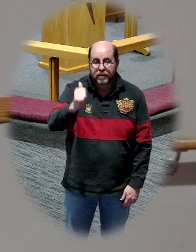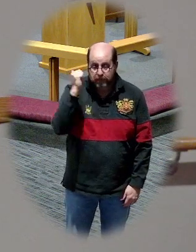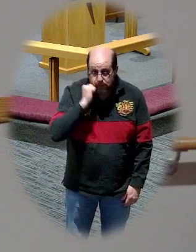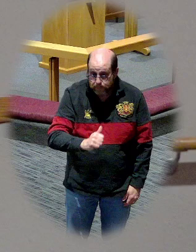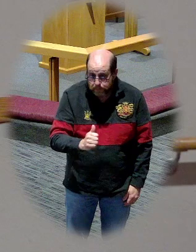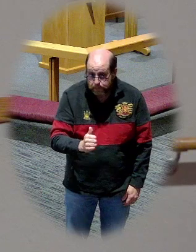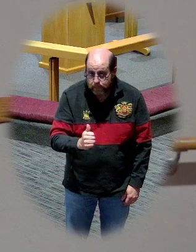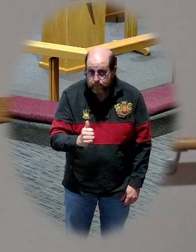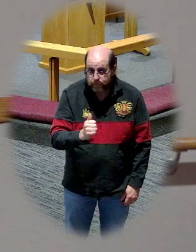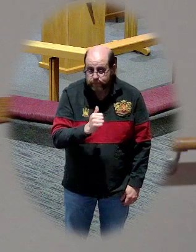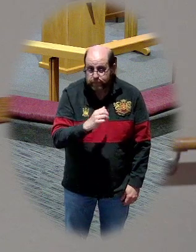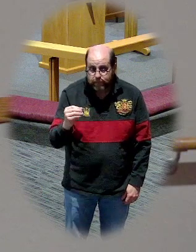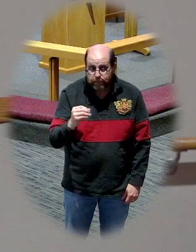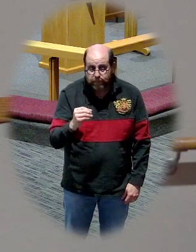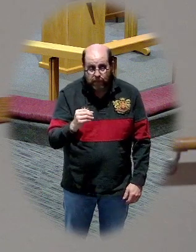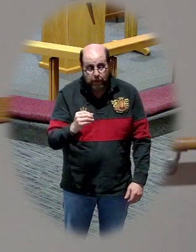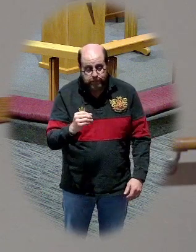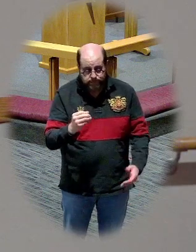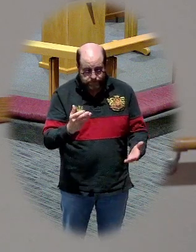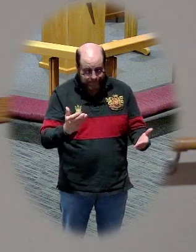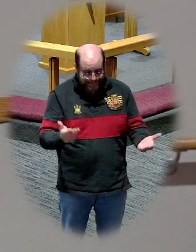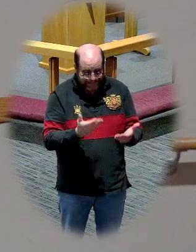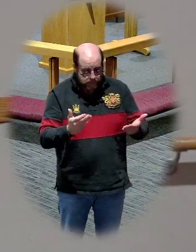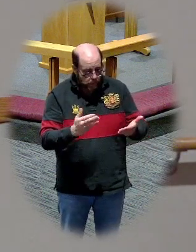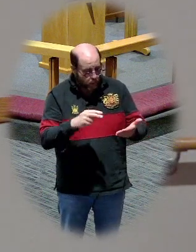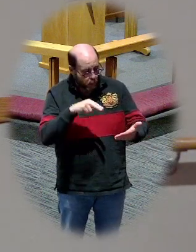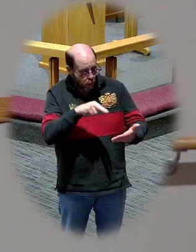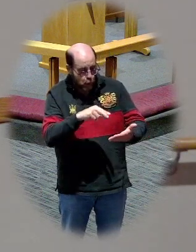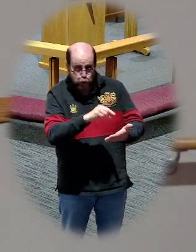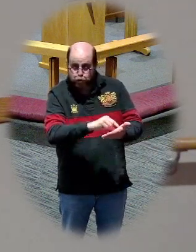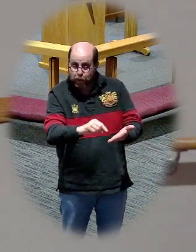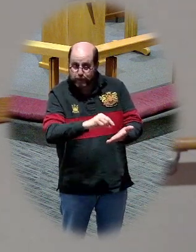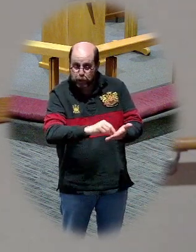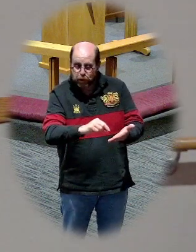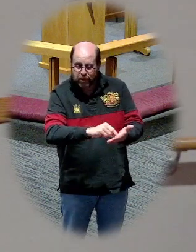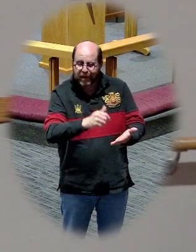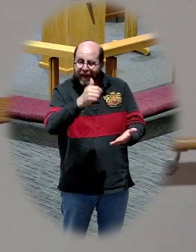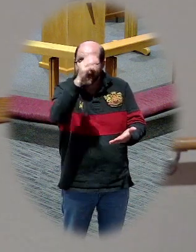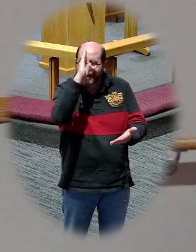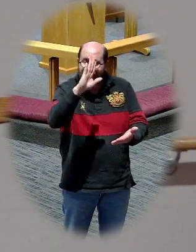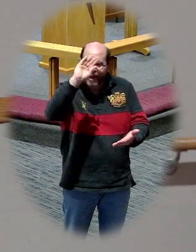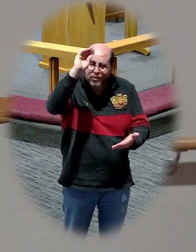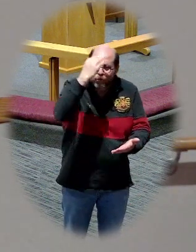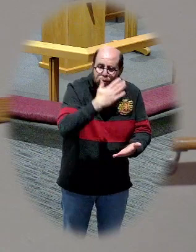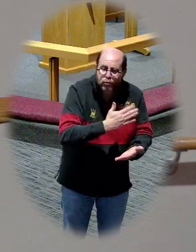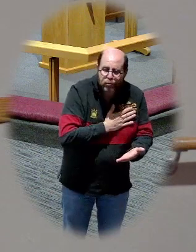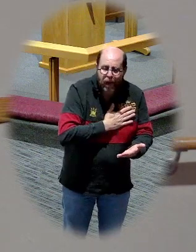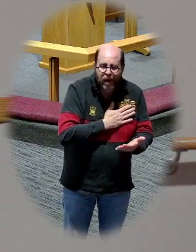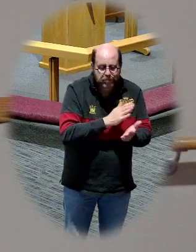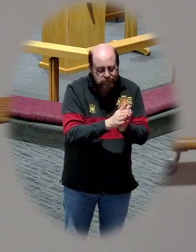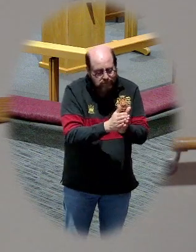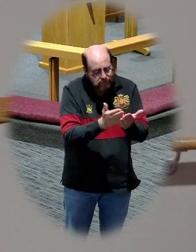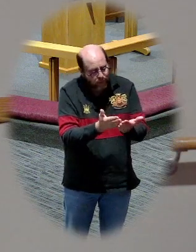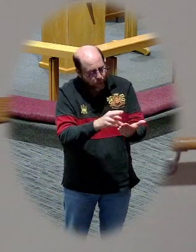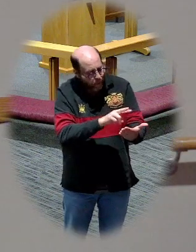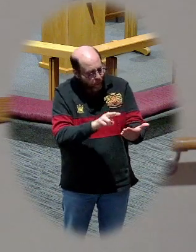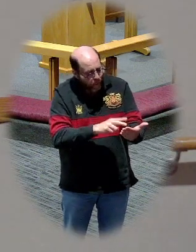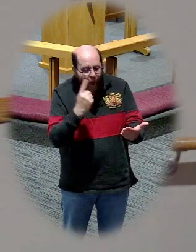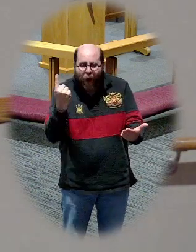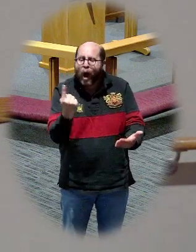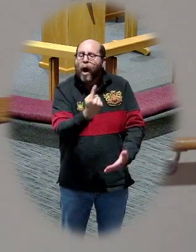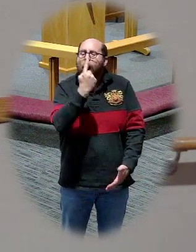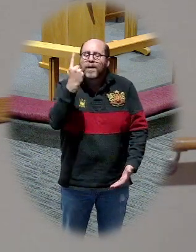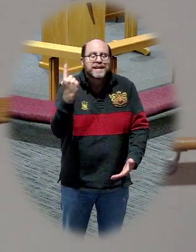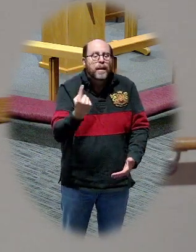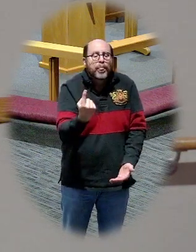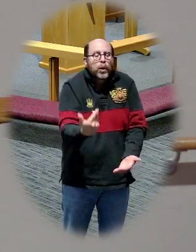And it's key that we consider the scriptures this way because God's grace is endless. There's always something new to learn. There's